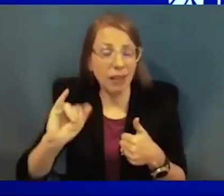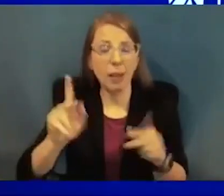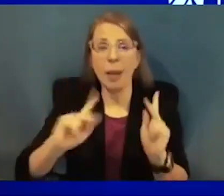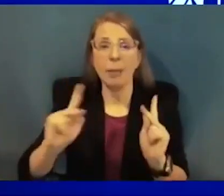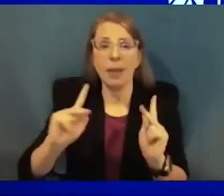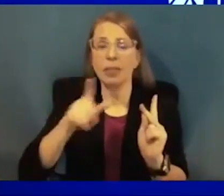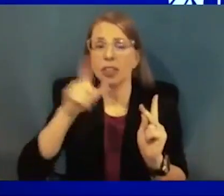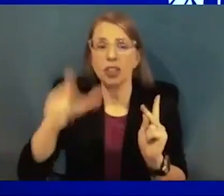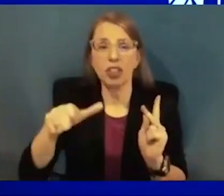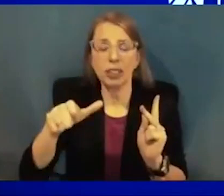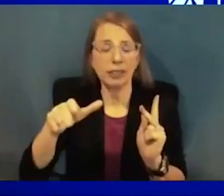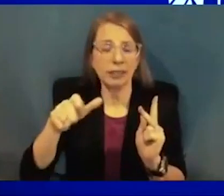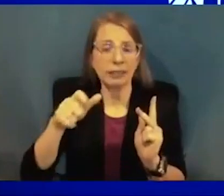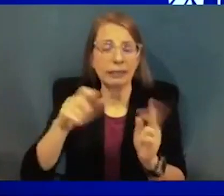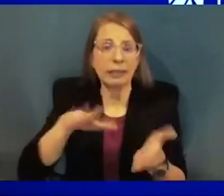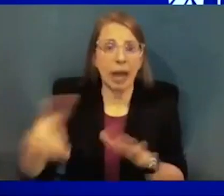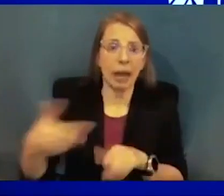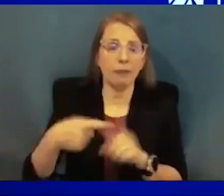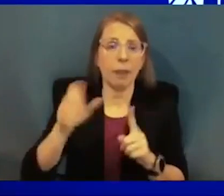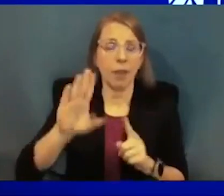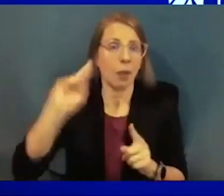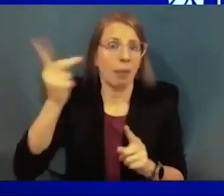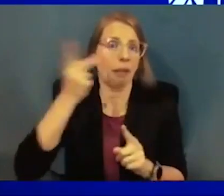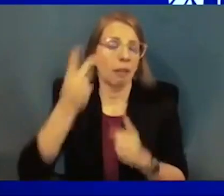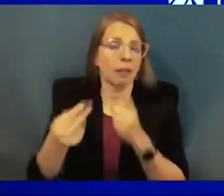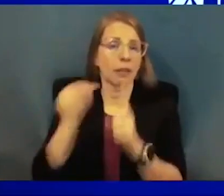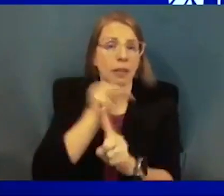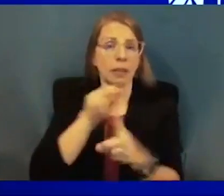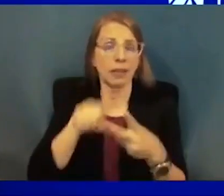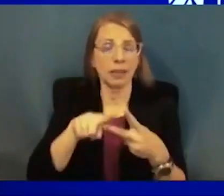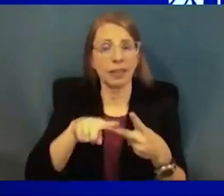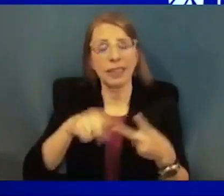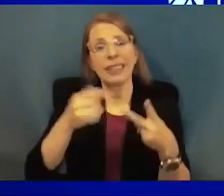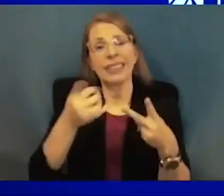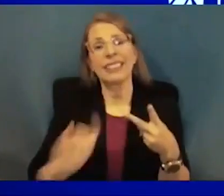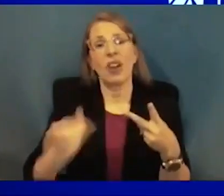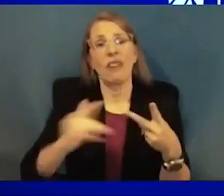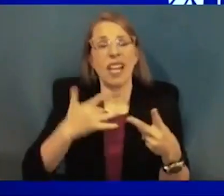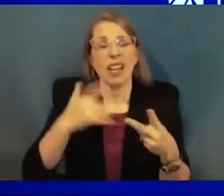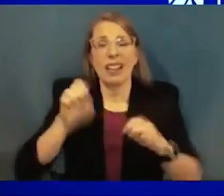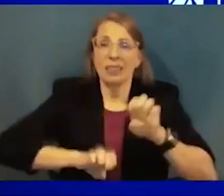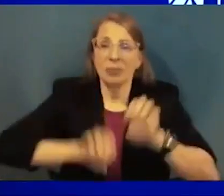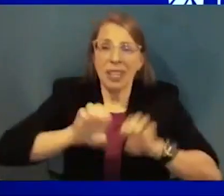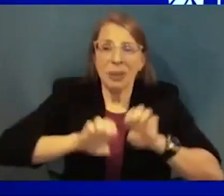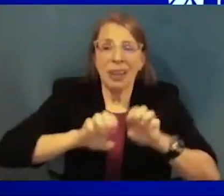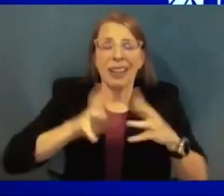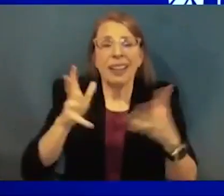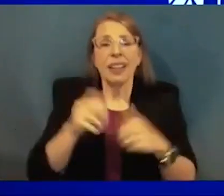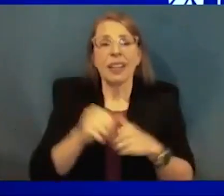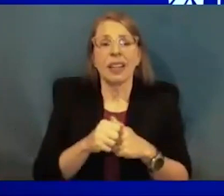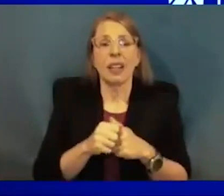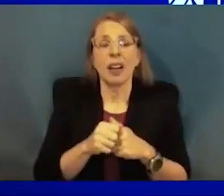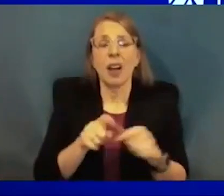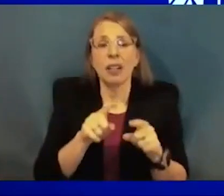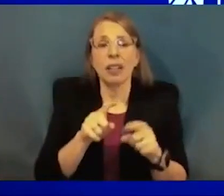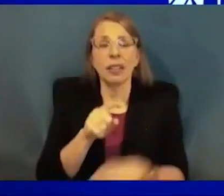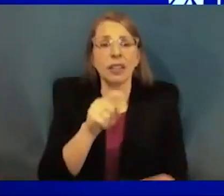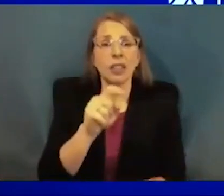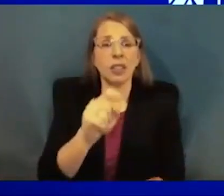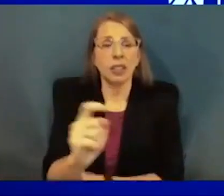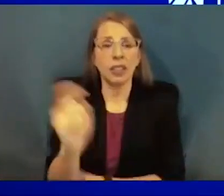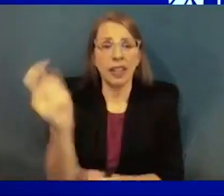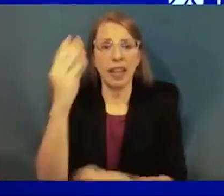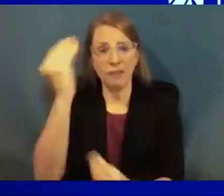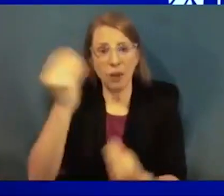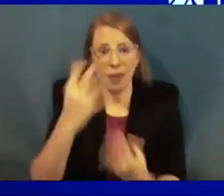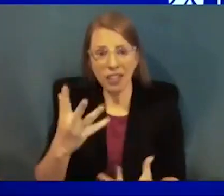views, whether it's still feeling like it's an experiment, whether there's those misinformation campaigns about infertility, which